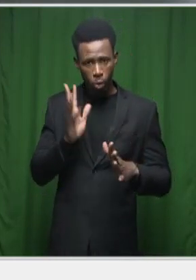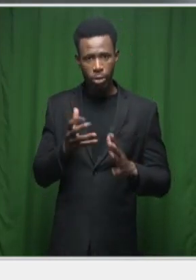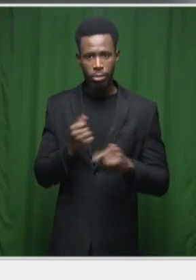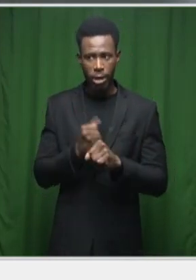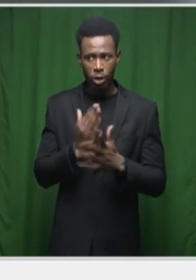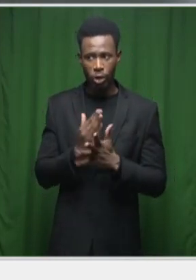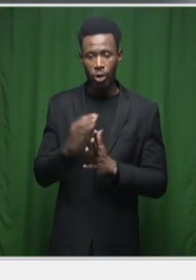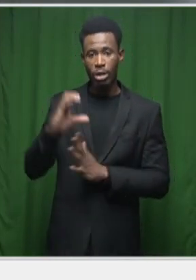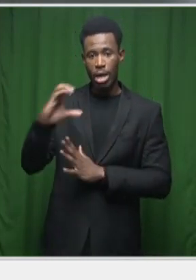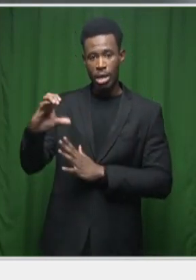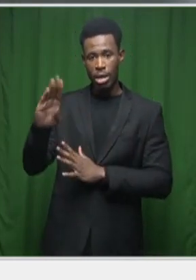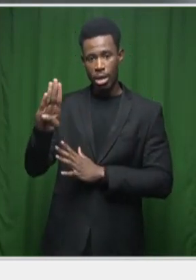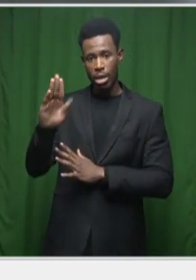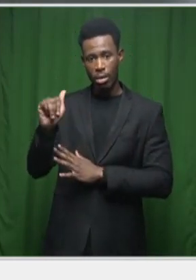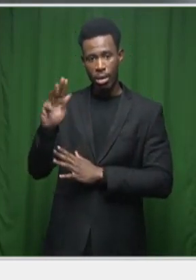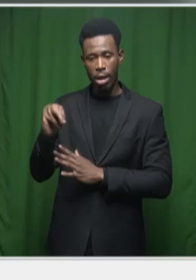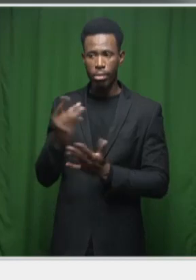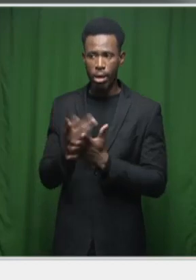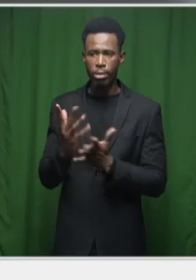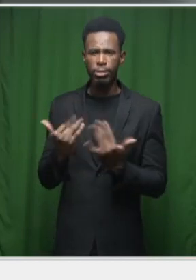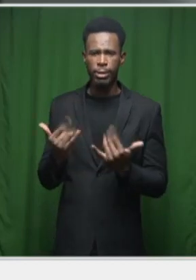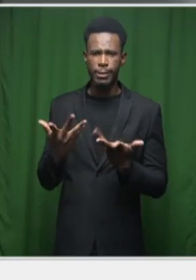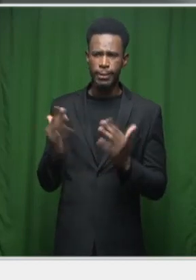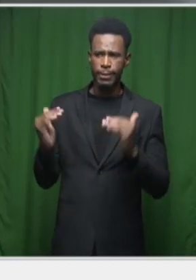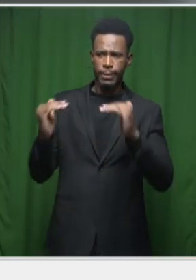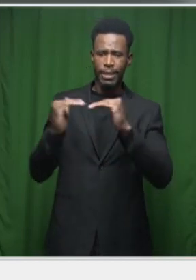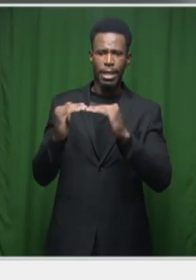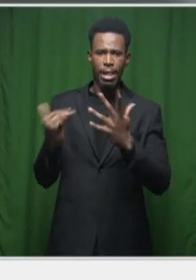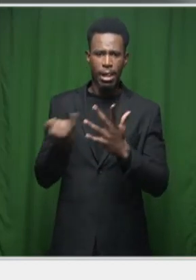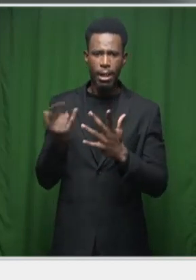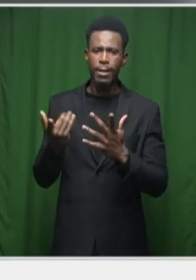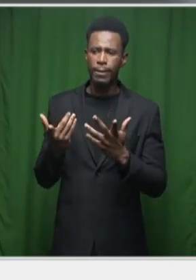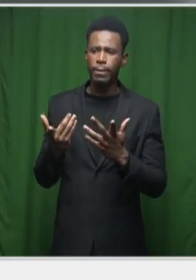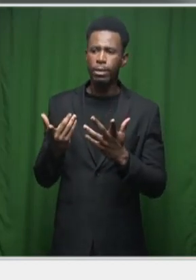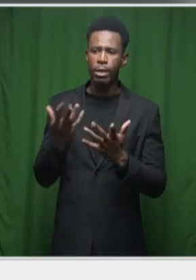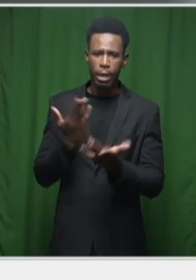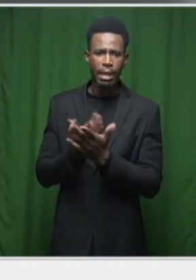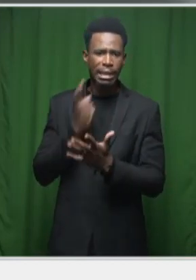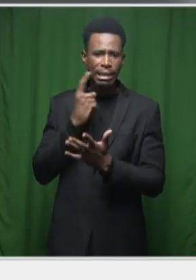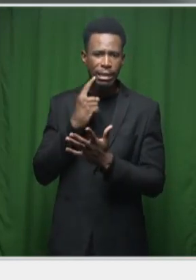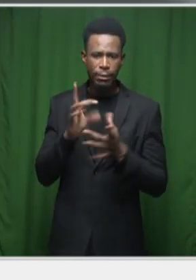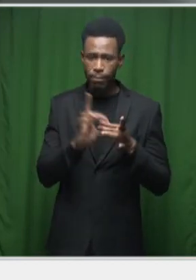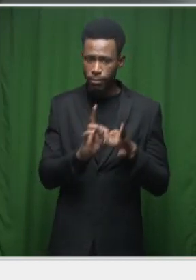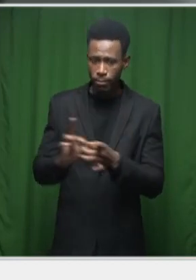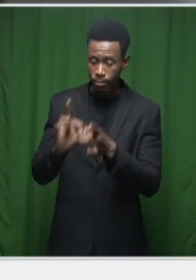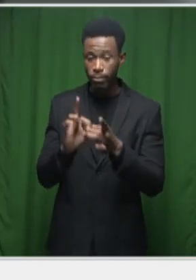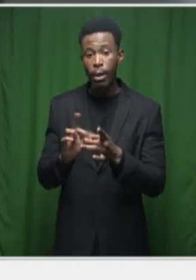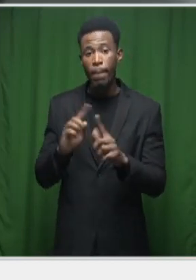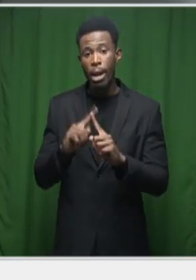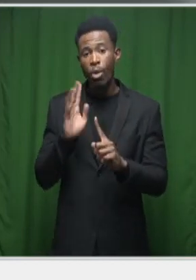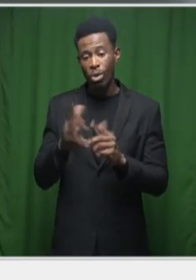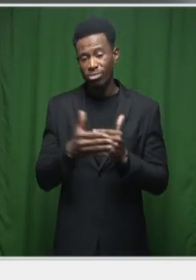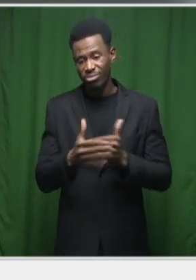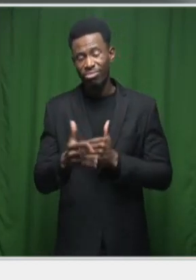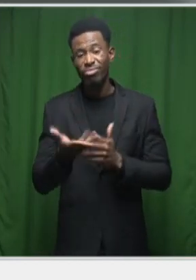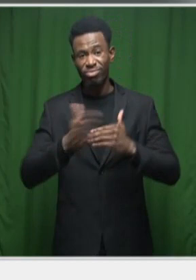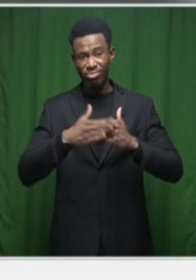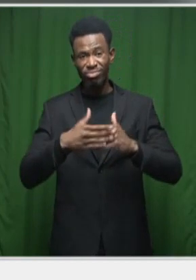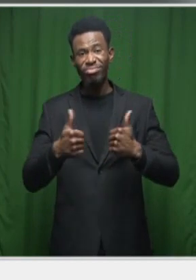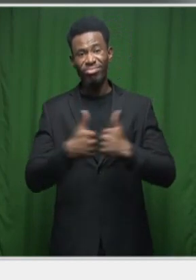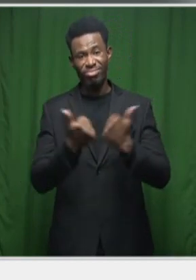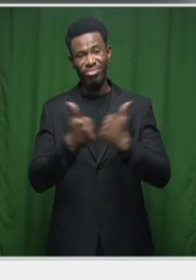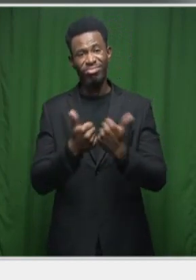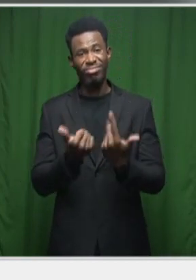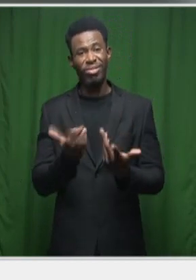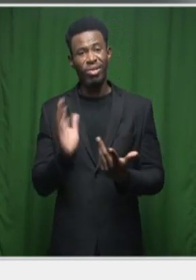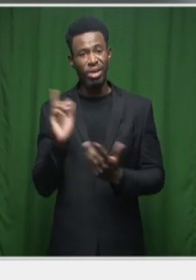So in that process, it's going to take some time, and there are a lot of issues that comes with the implementation of CBAM. For example, now there's